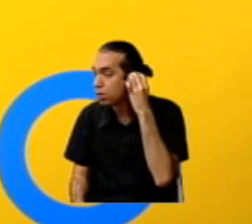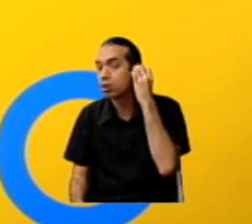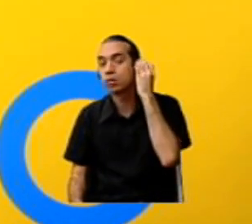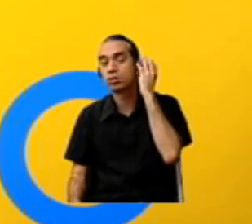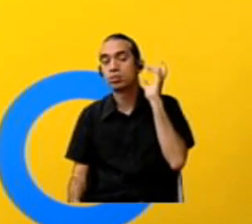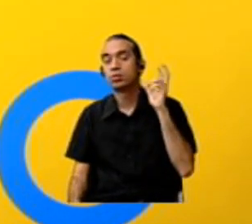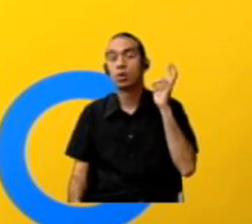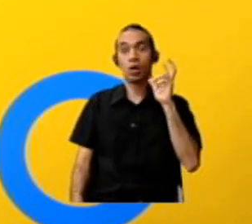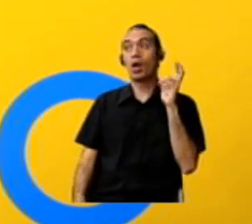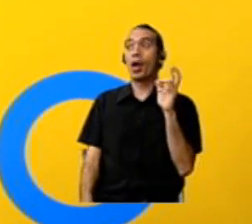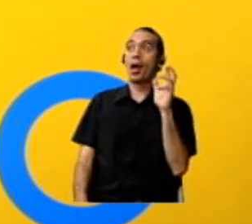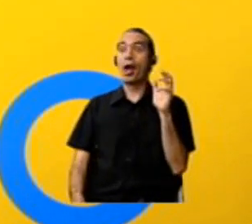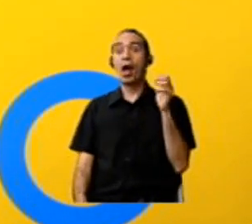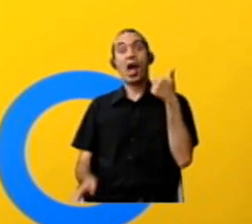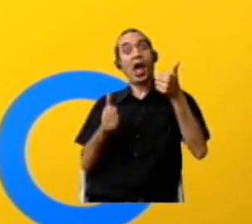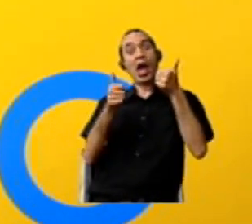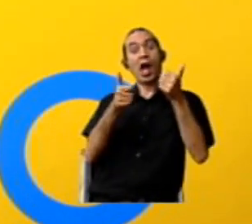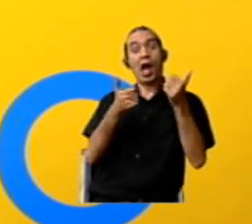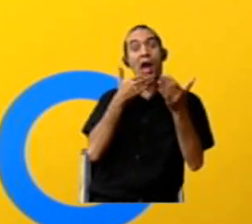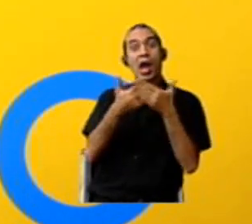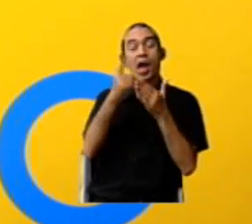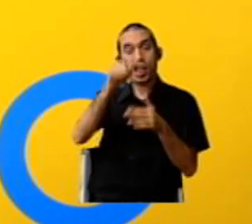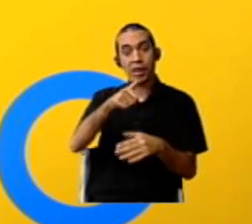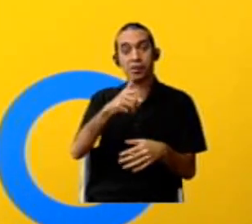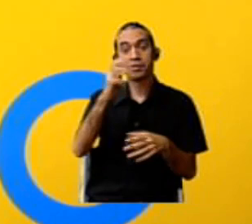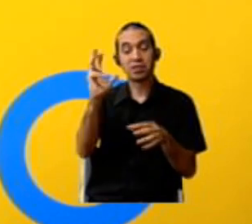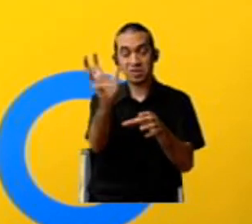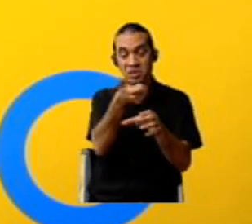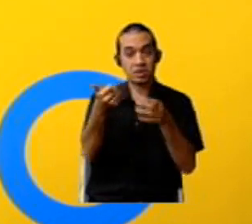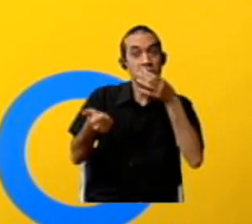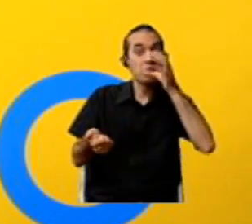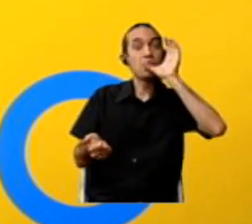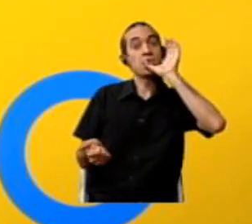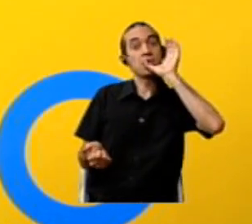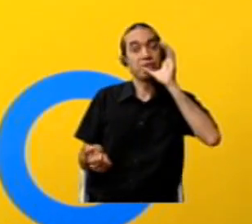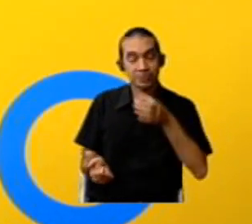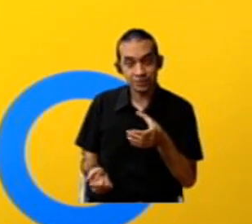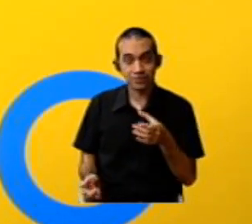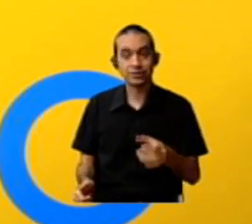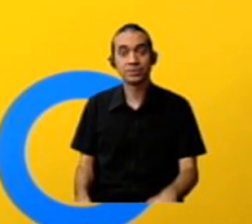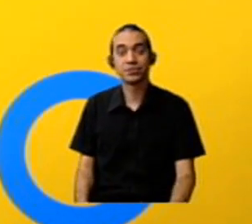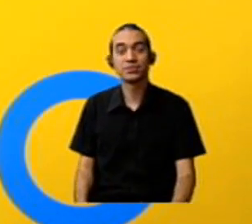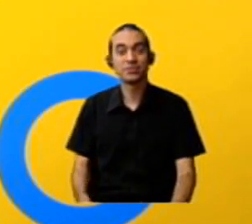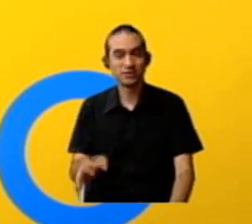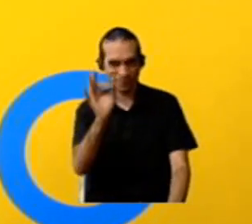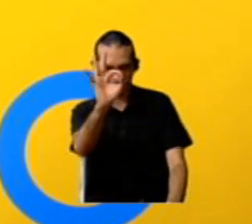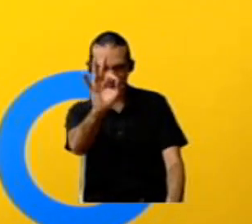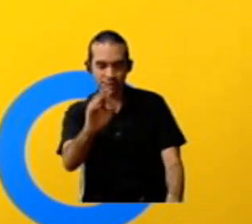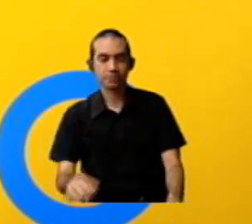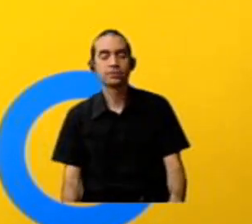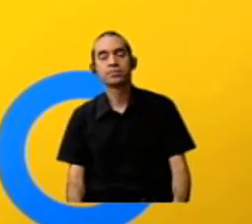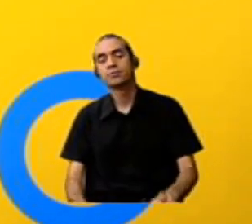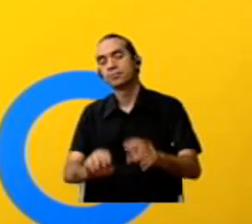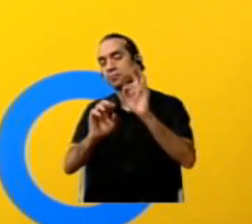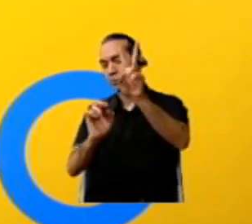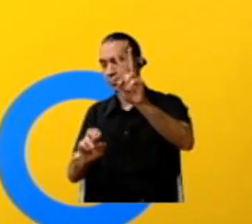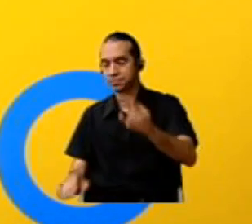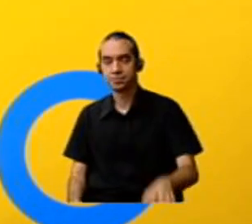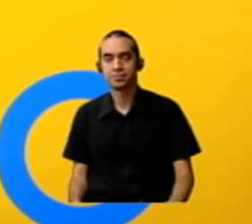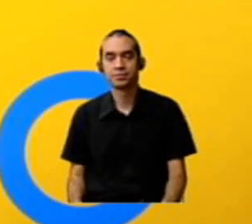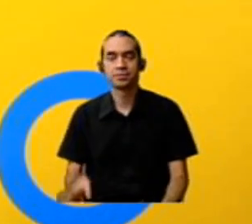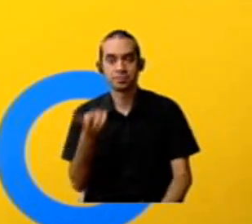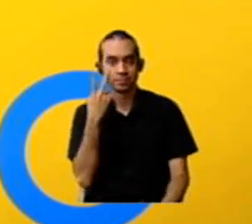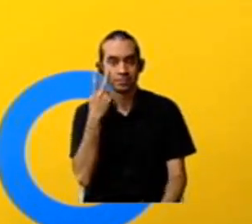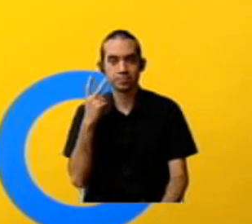Oh, very good. You should drink lemon juice. Nice job. Well done. Number 2, Charlie. Let's